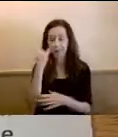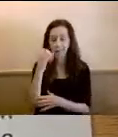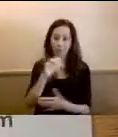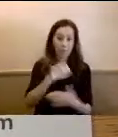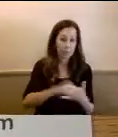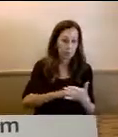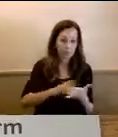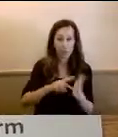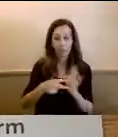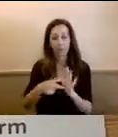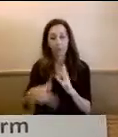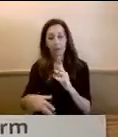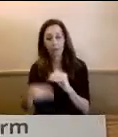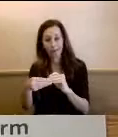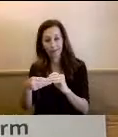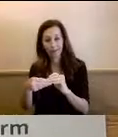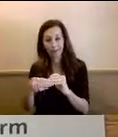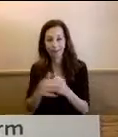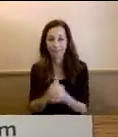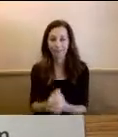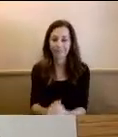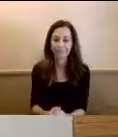we're subtracting, we're going to be adding.